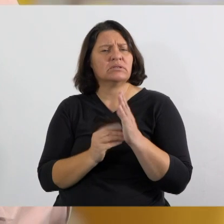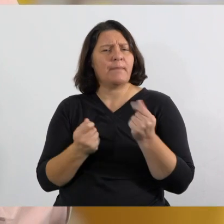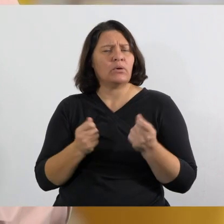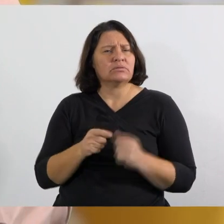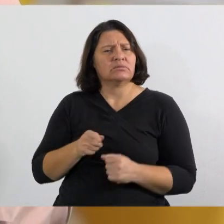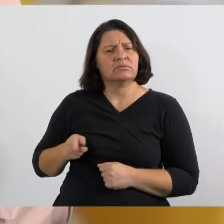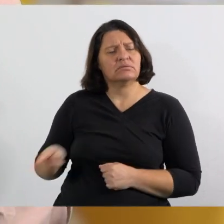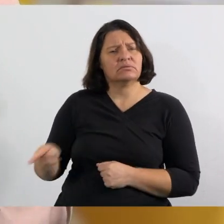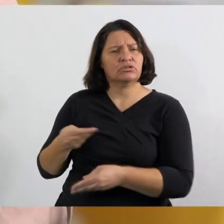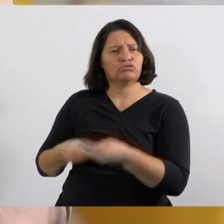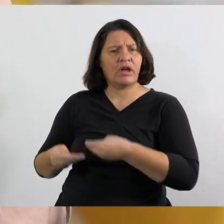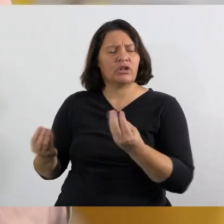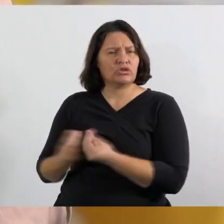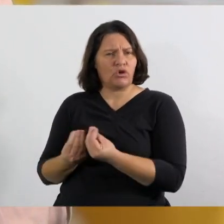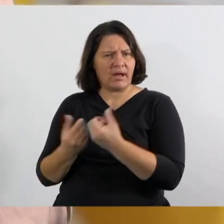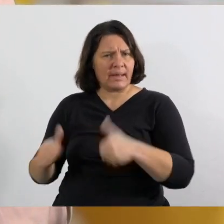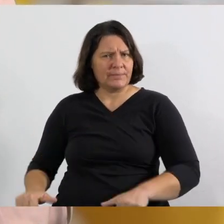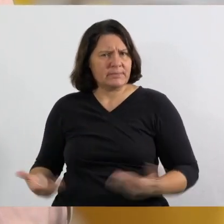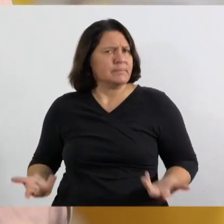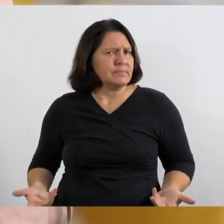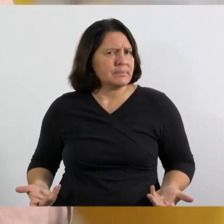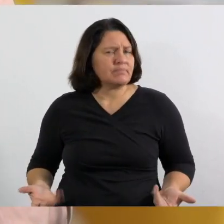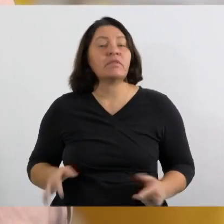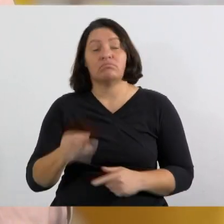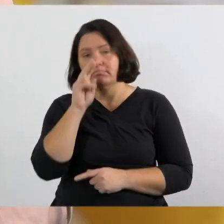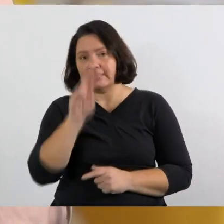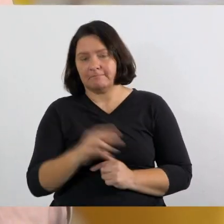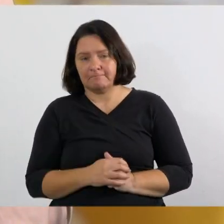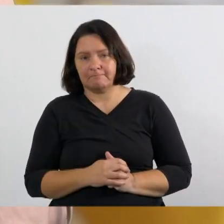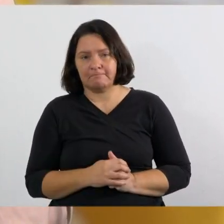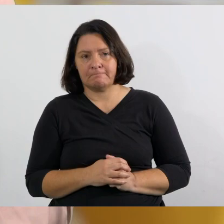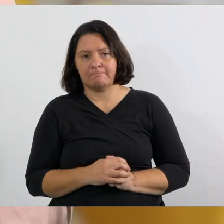amount in my trading stock account? Let me see.